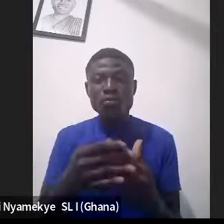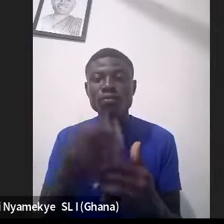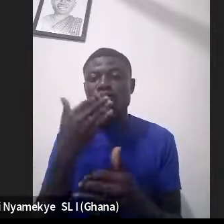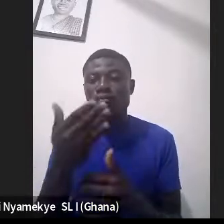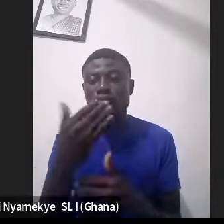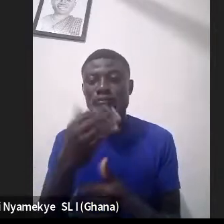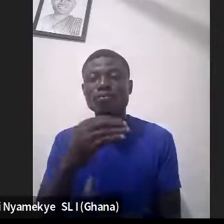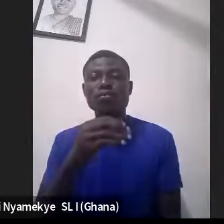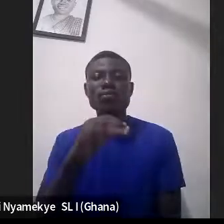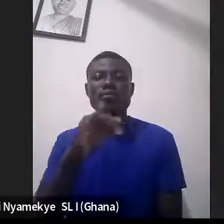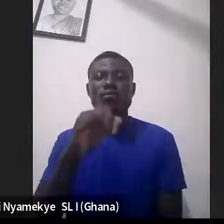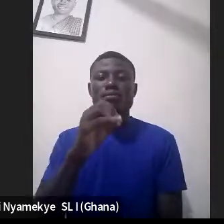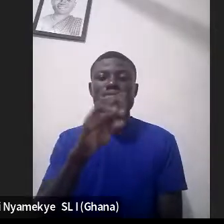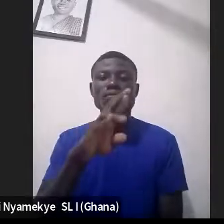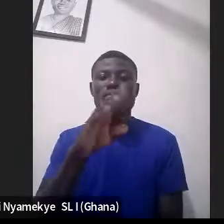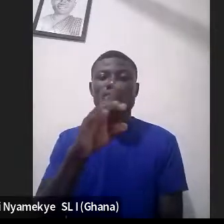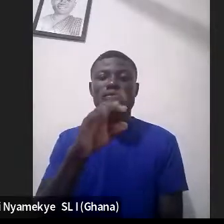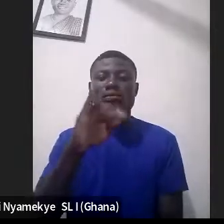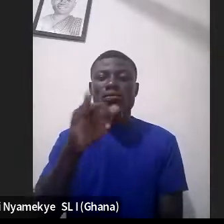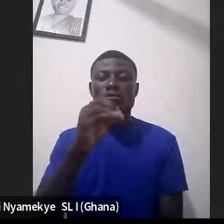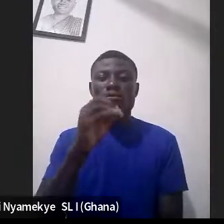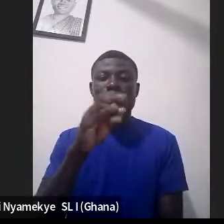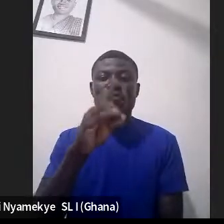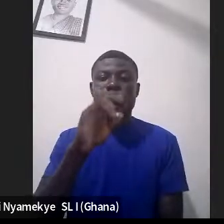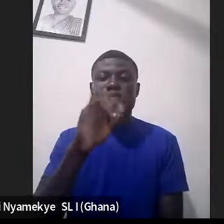Jody. That's really